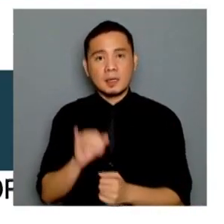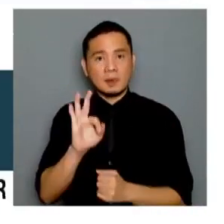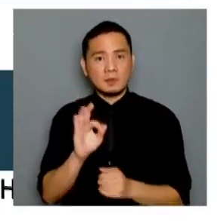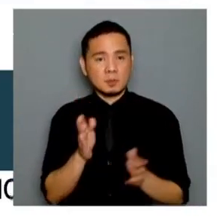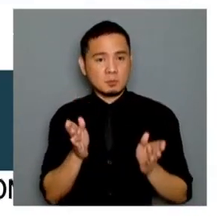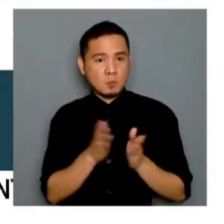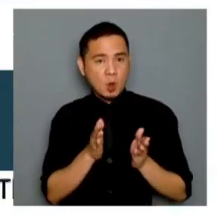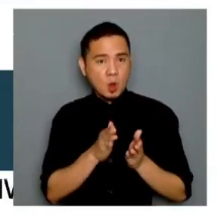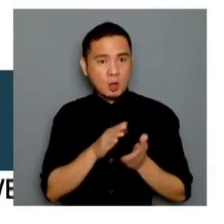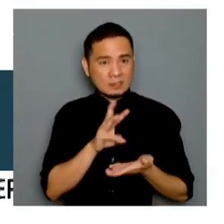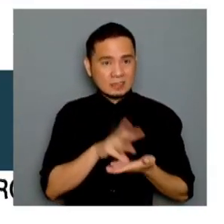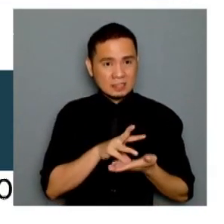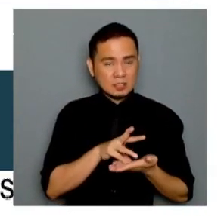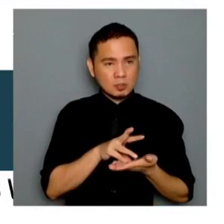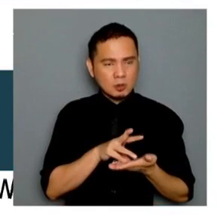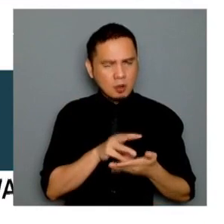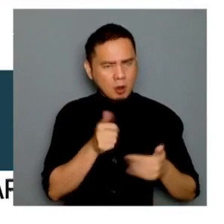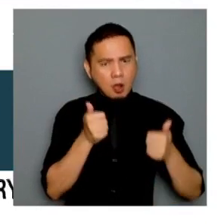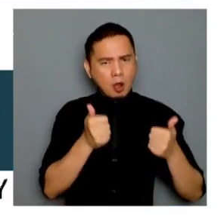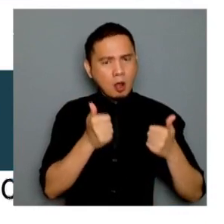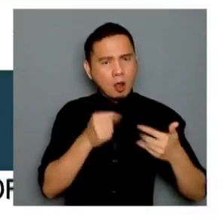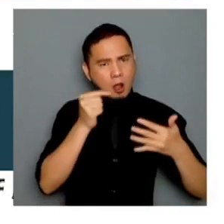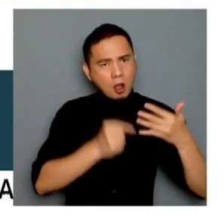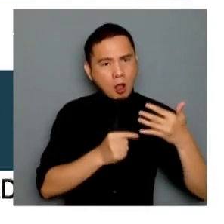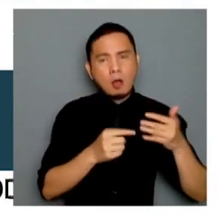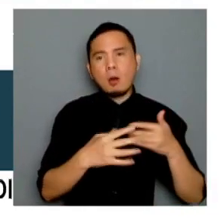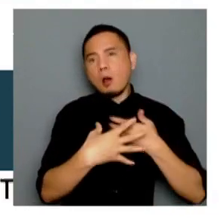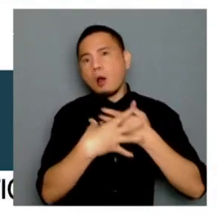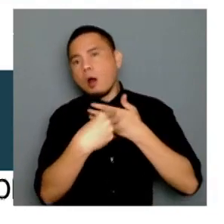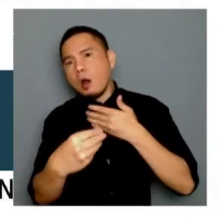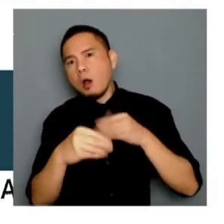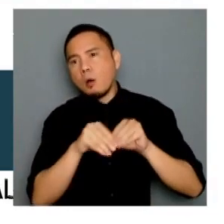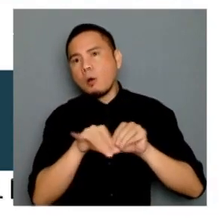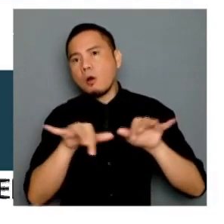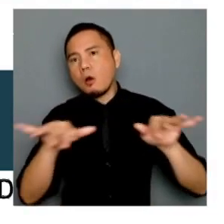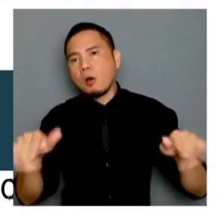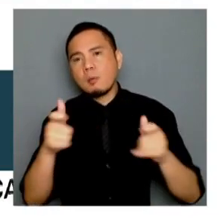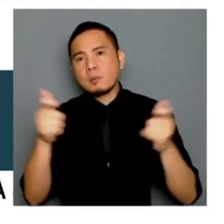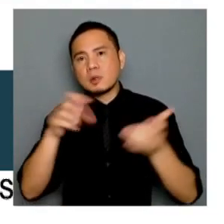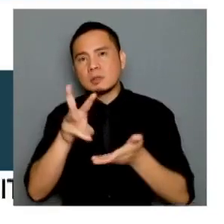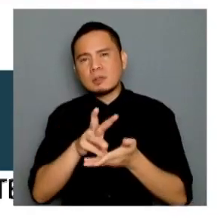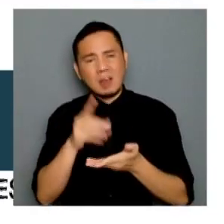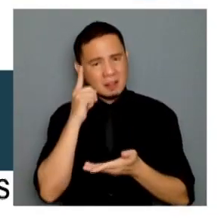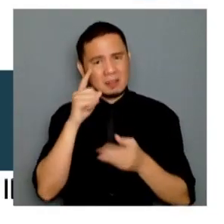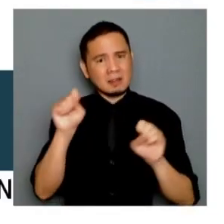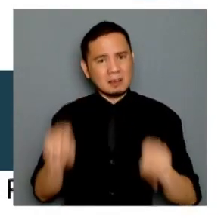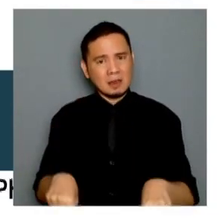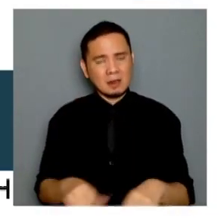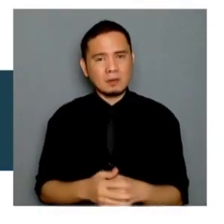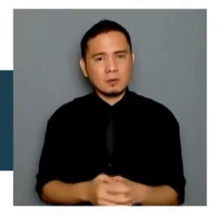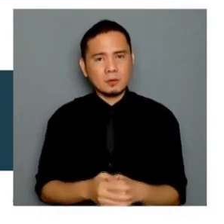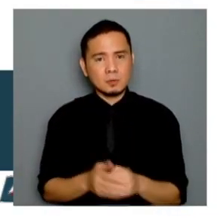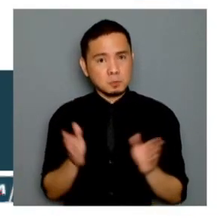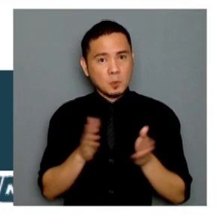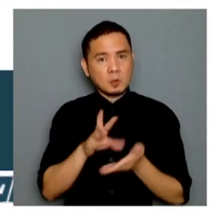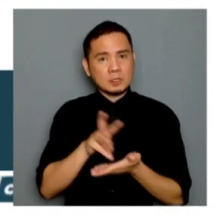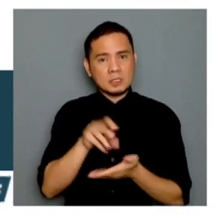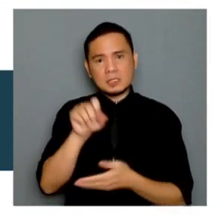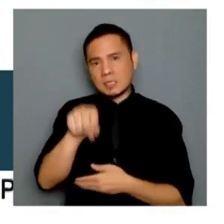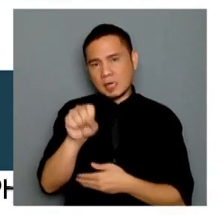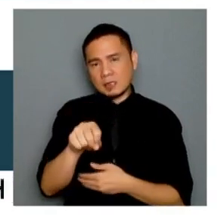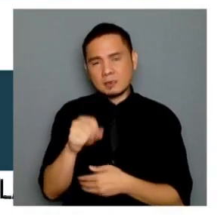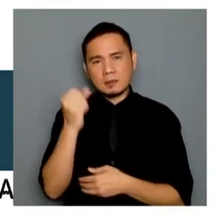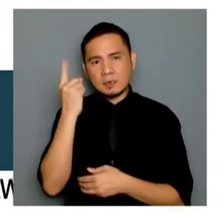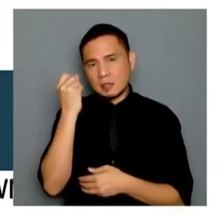you replicate the same system and framework in a bigger setting, you should be able to do it. We are small, yes. That means we have